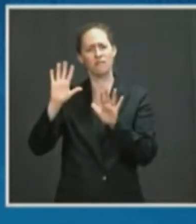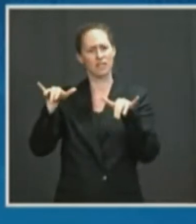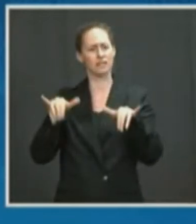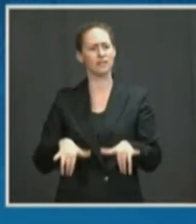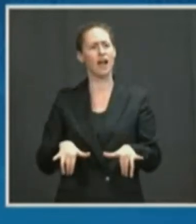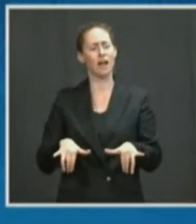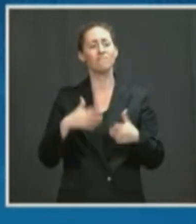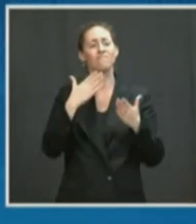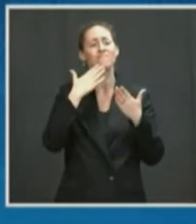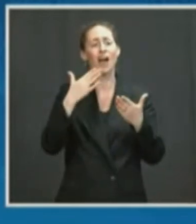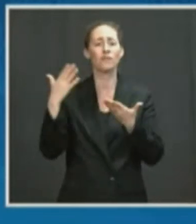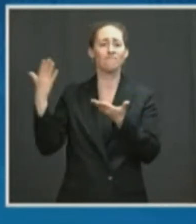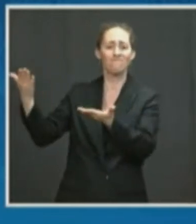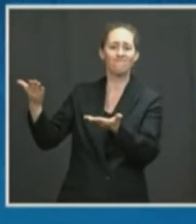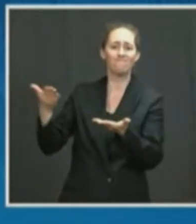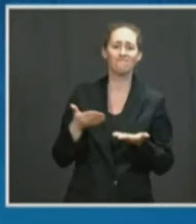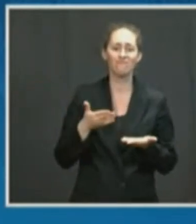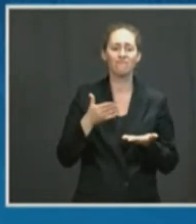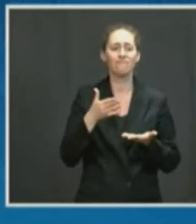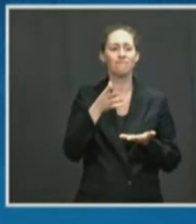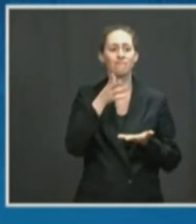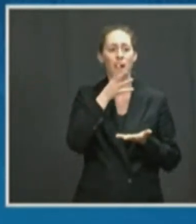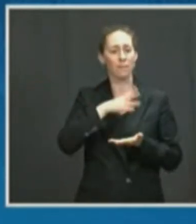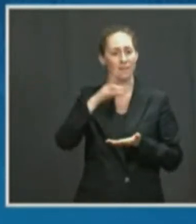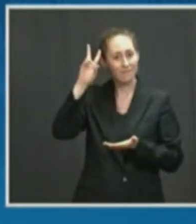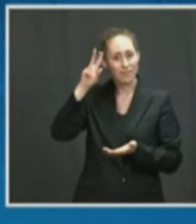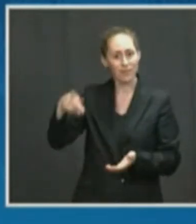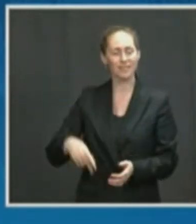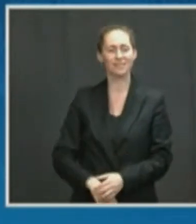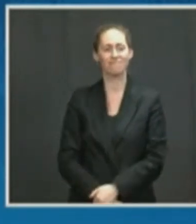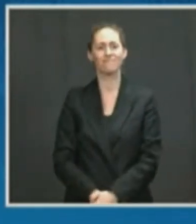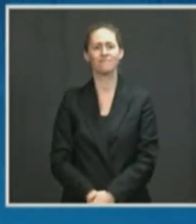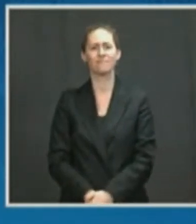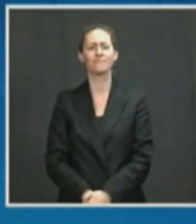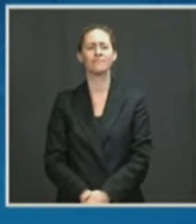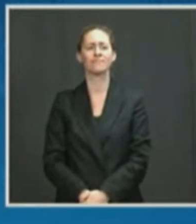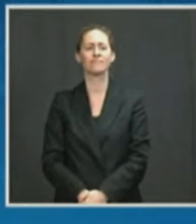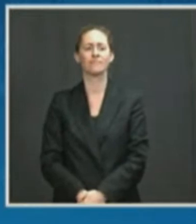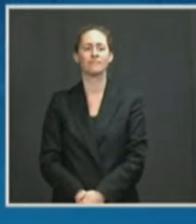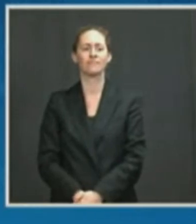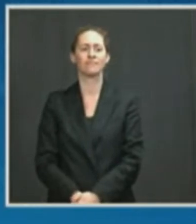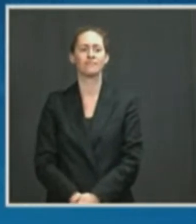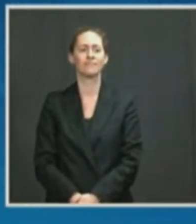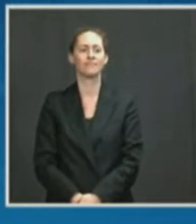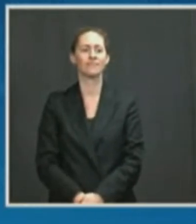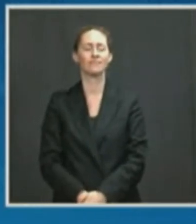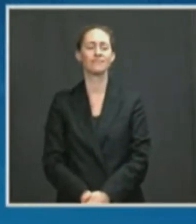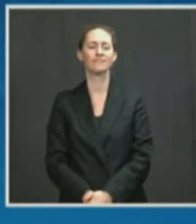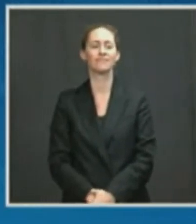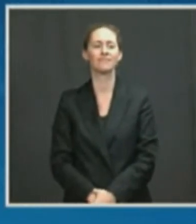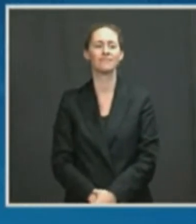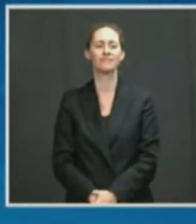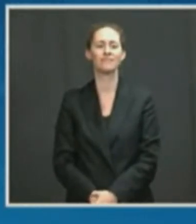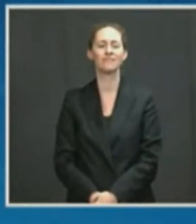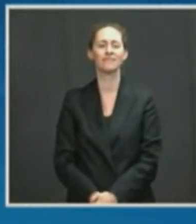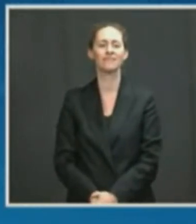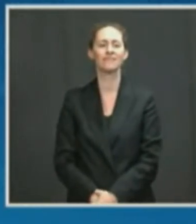And now we will listen to Her Excellency Mrs. Kamala Harris, Vice President of the United States of America. Thank you, Mr.